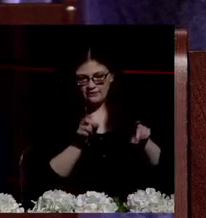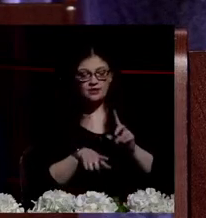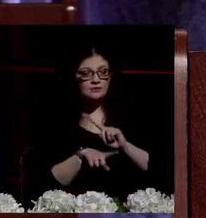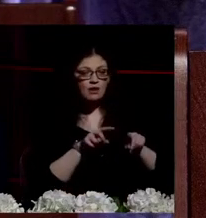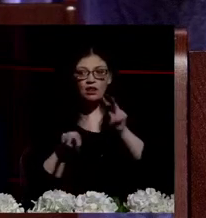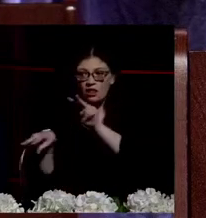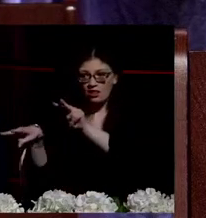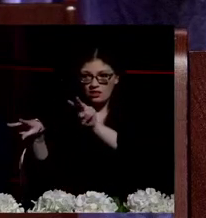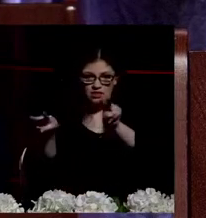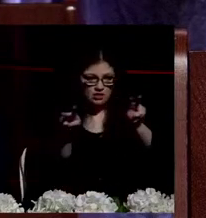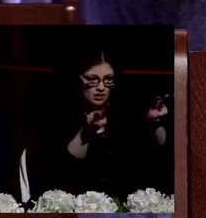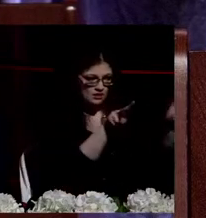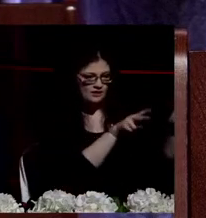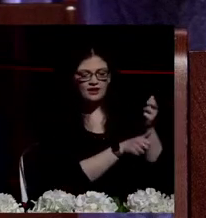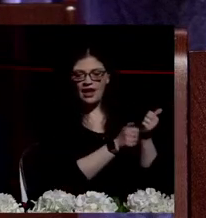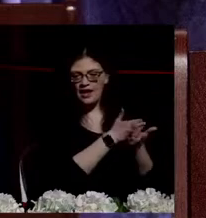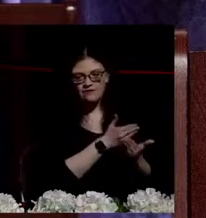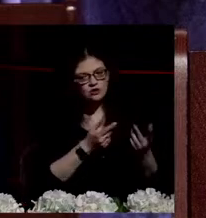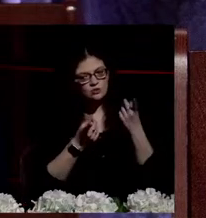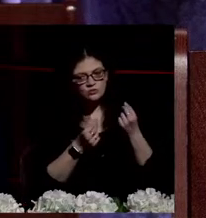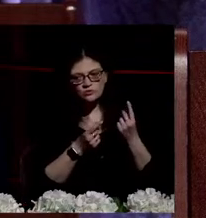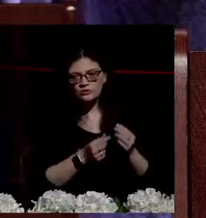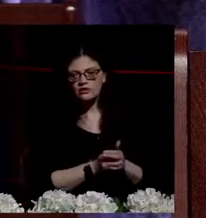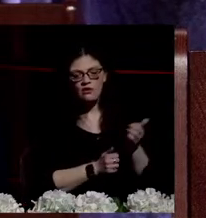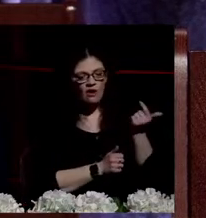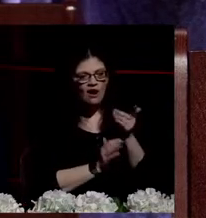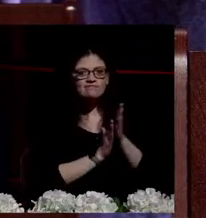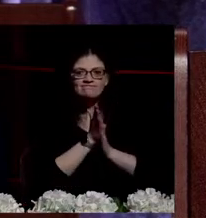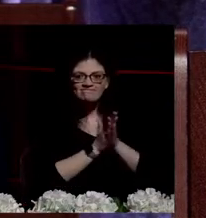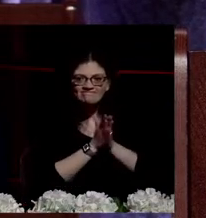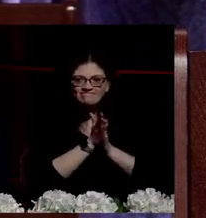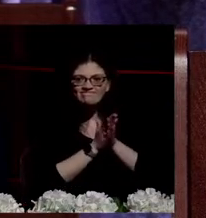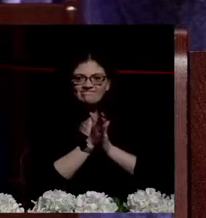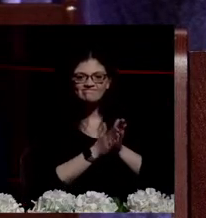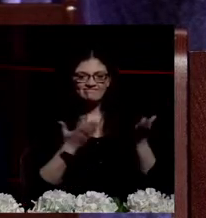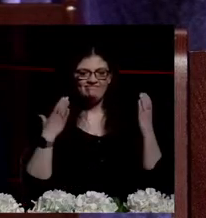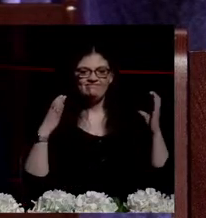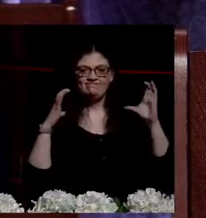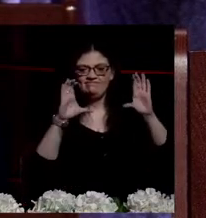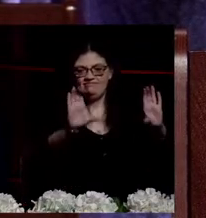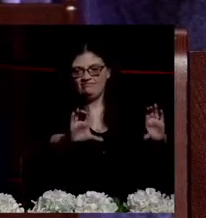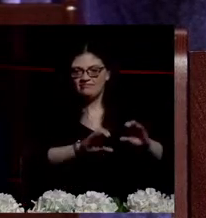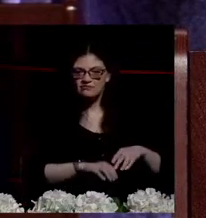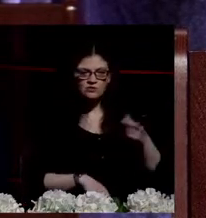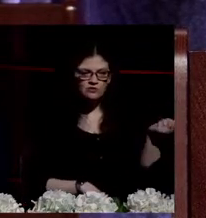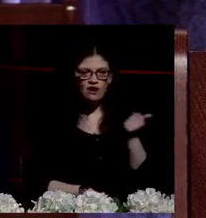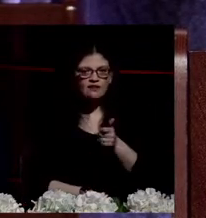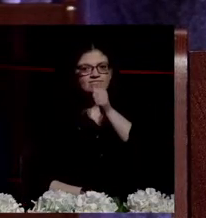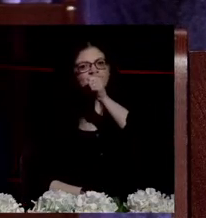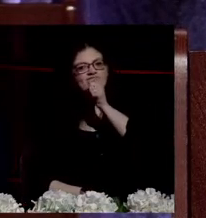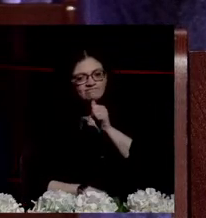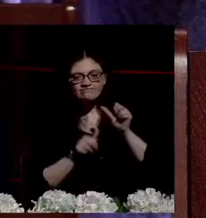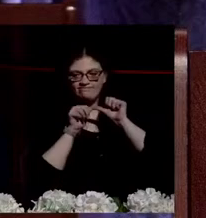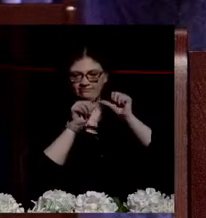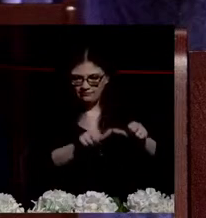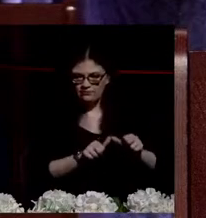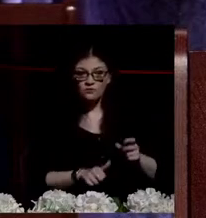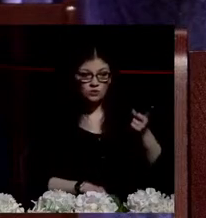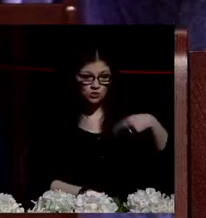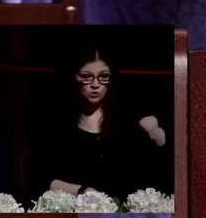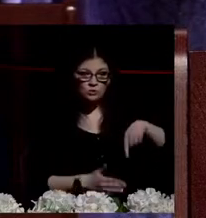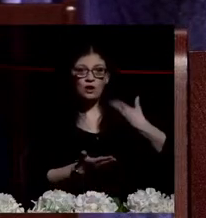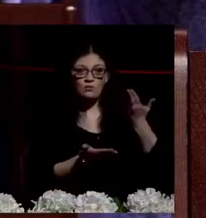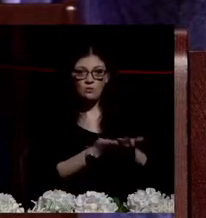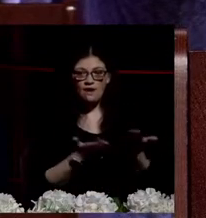around. Everything you all did, all that motivation was yours, and you guys stuck with it. You got here, and that's something